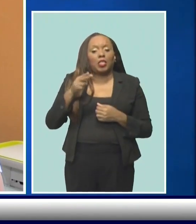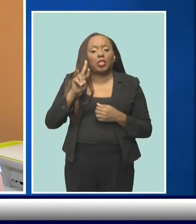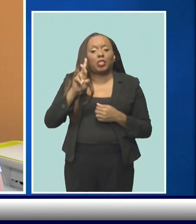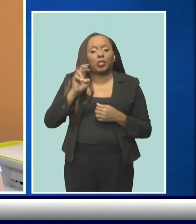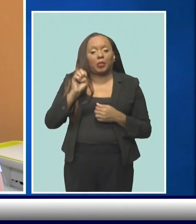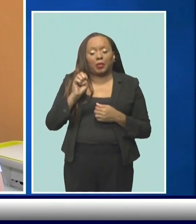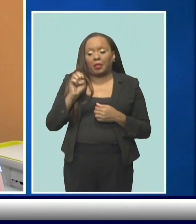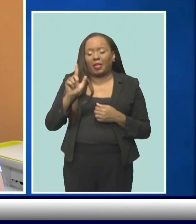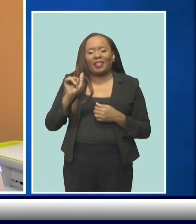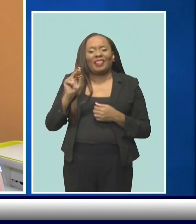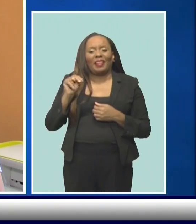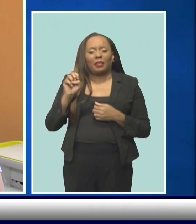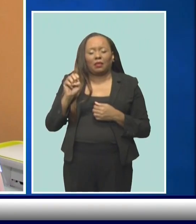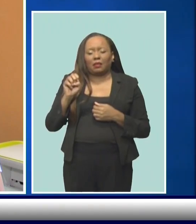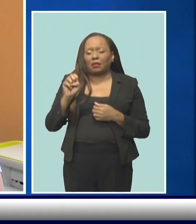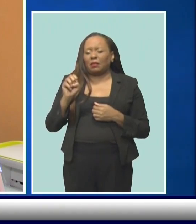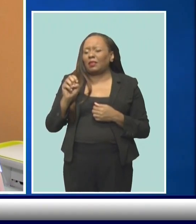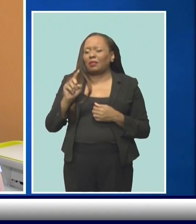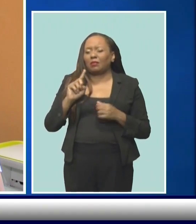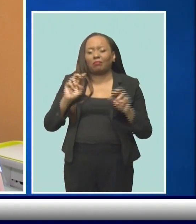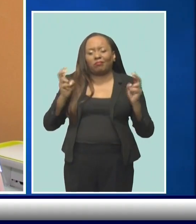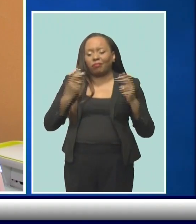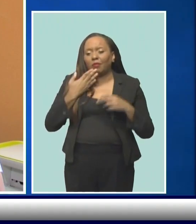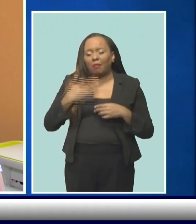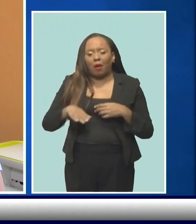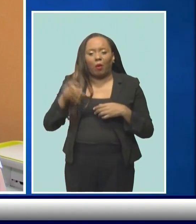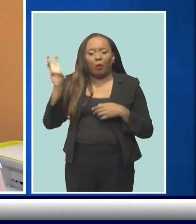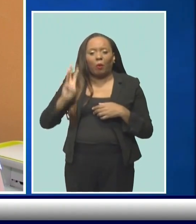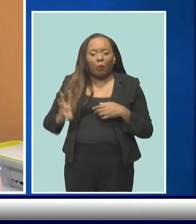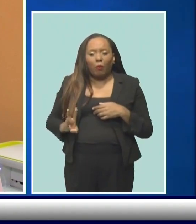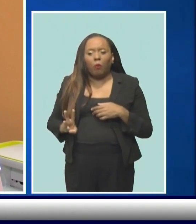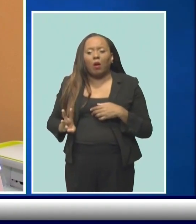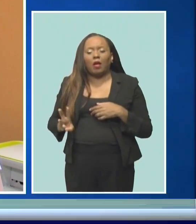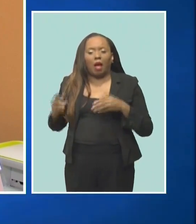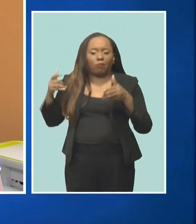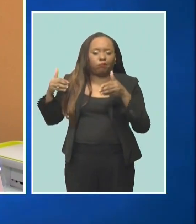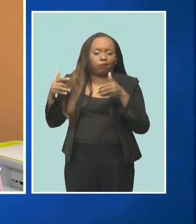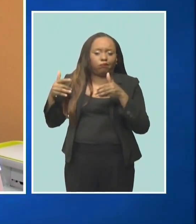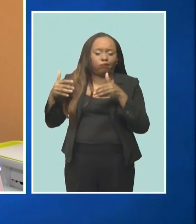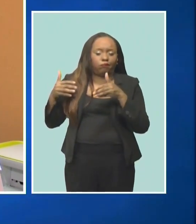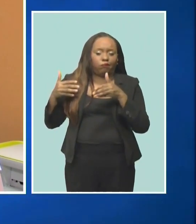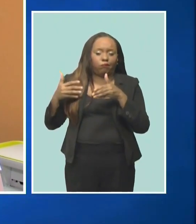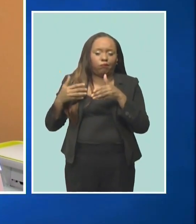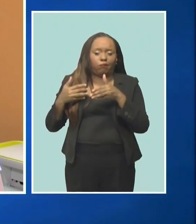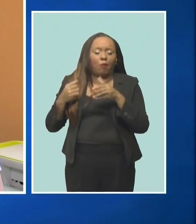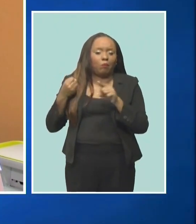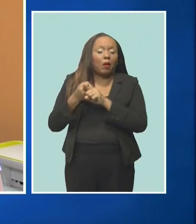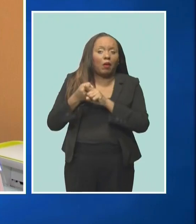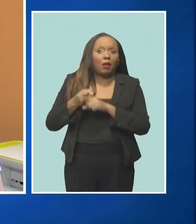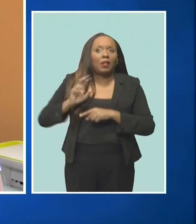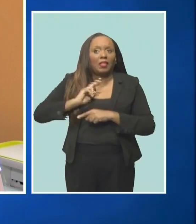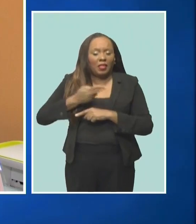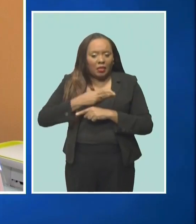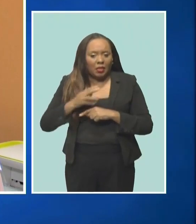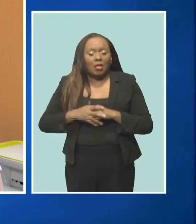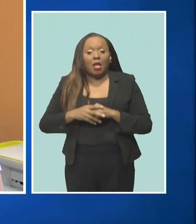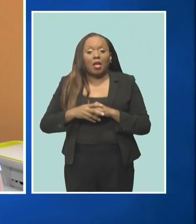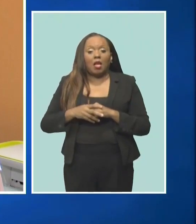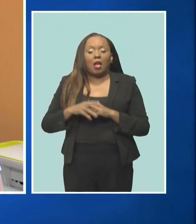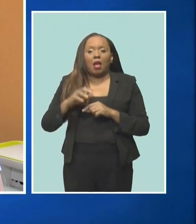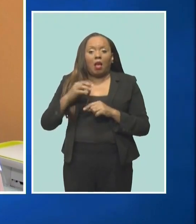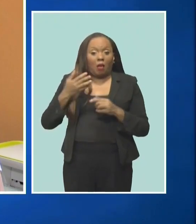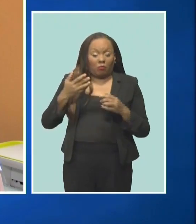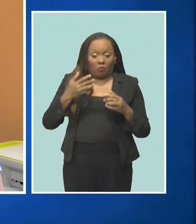the night, and it had some support from a very favorable upper level diaphragm pattern.